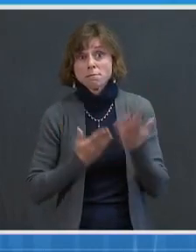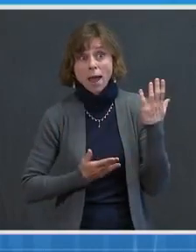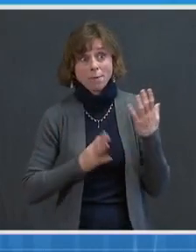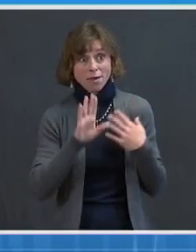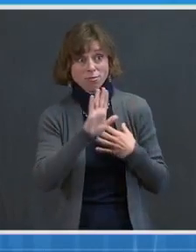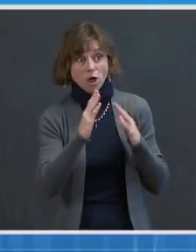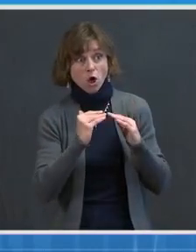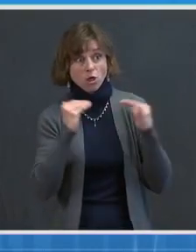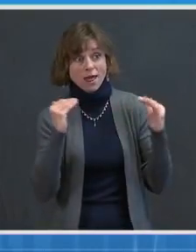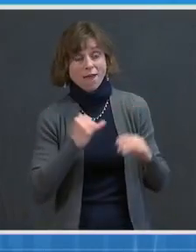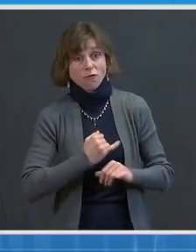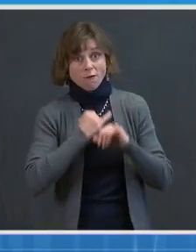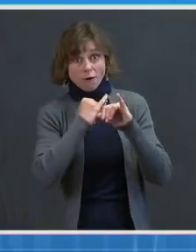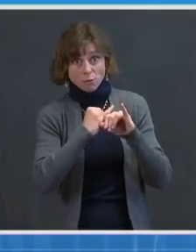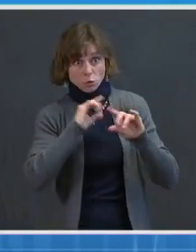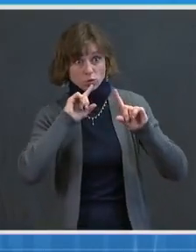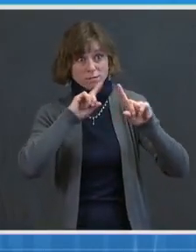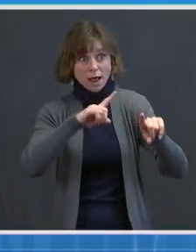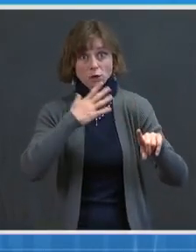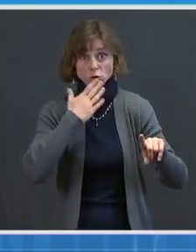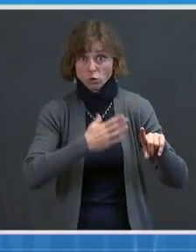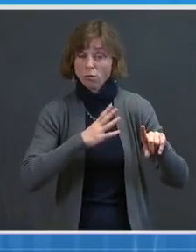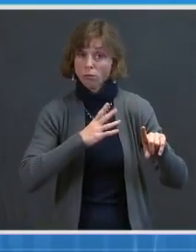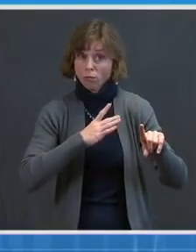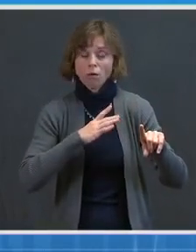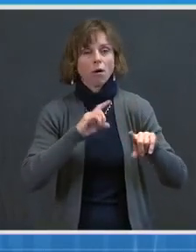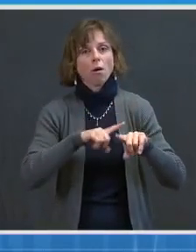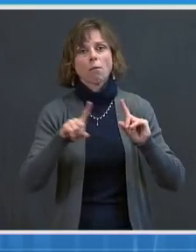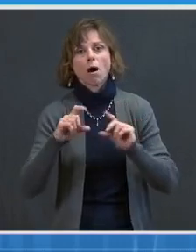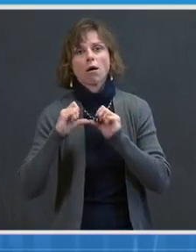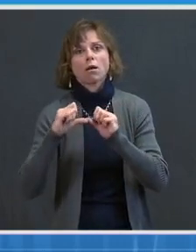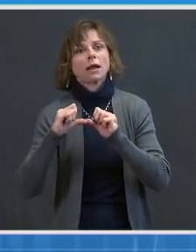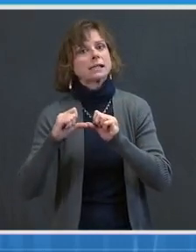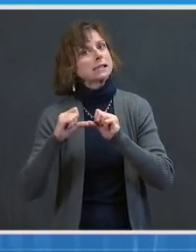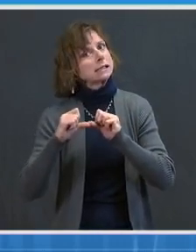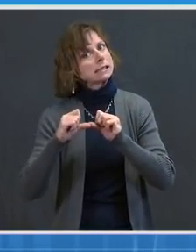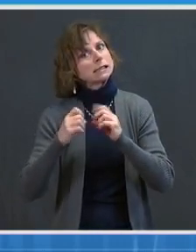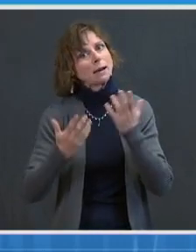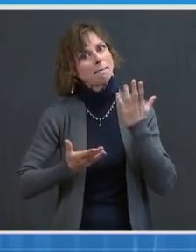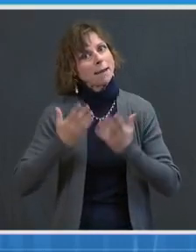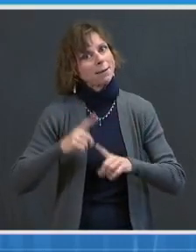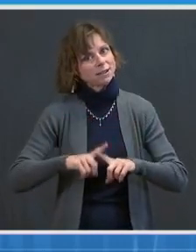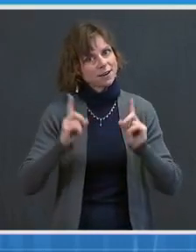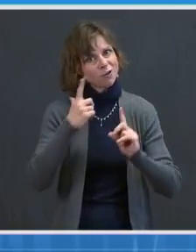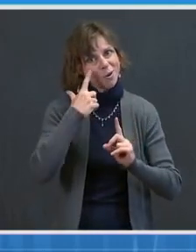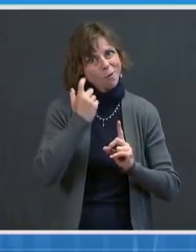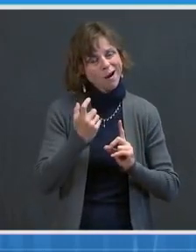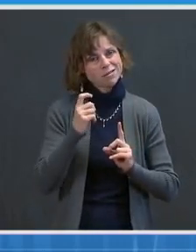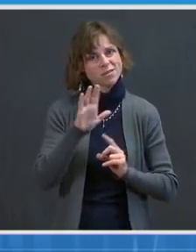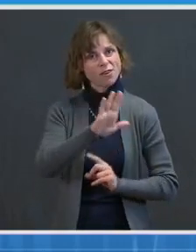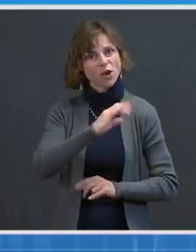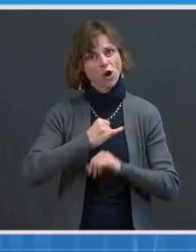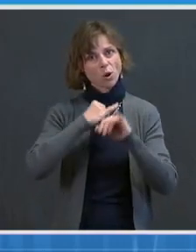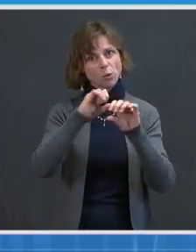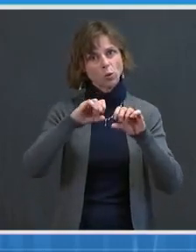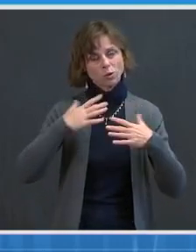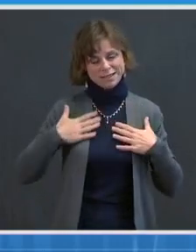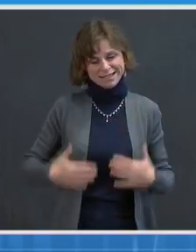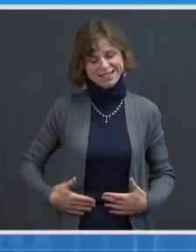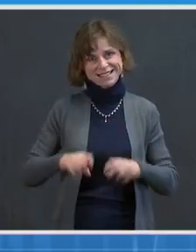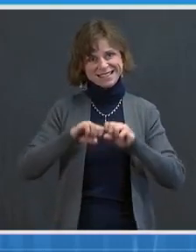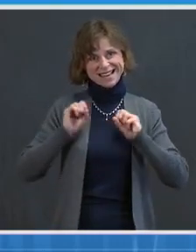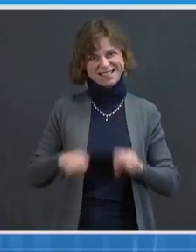but that the durability of that might be different because of the compromise of the immune system in these